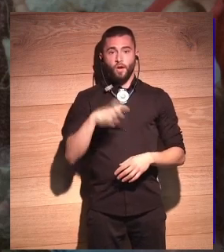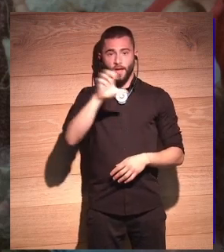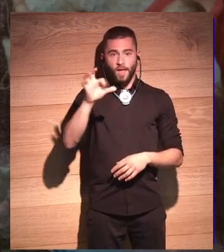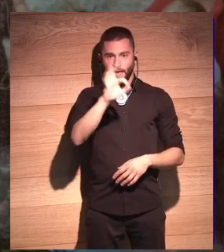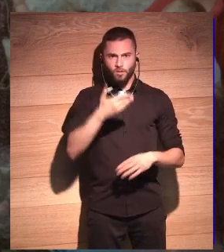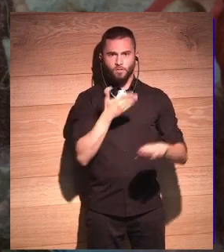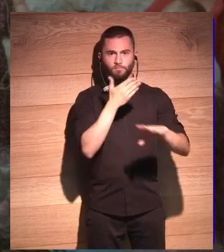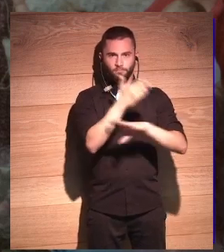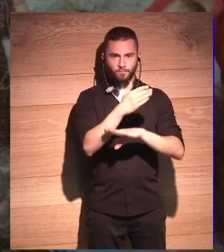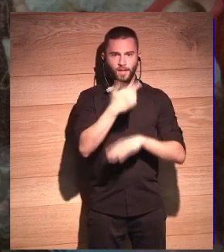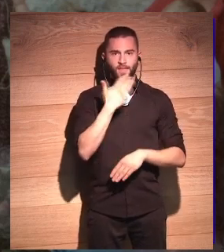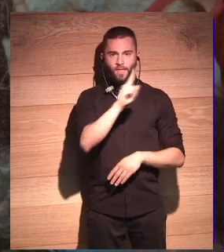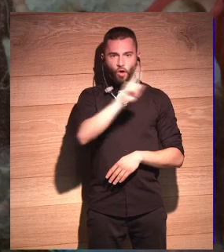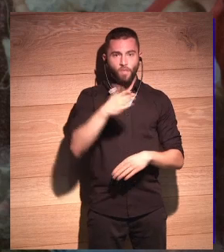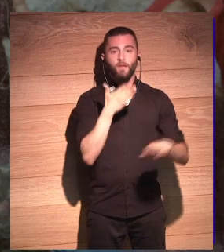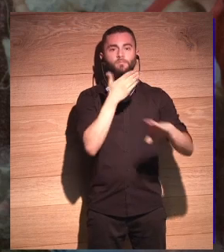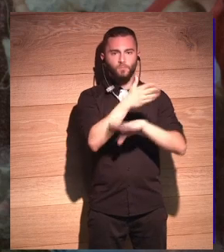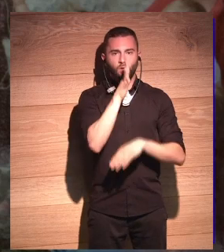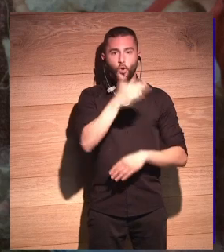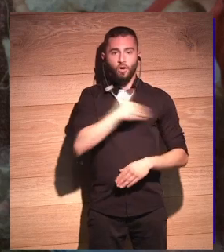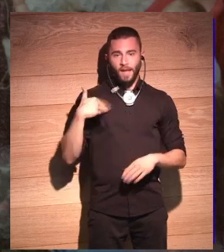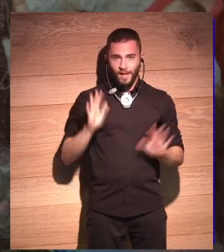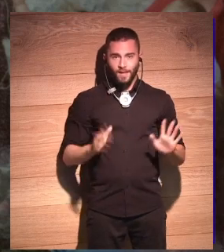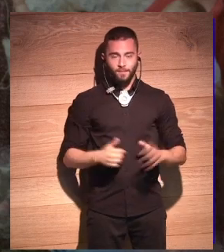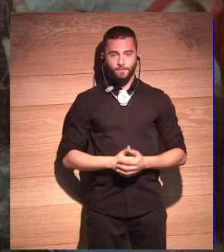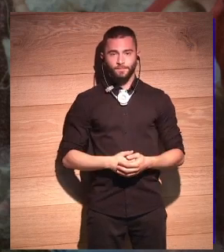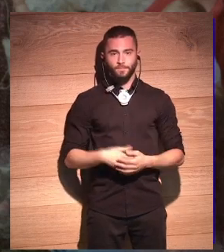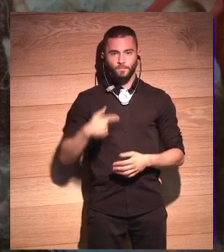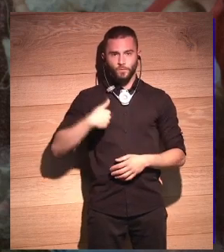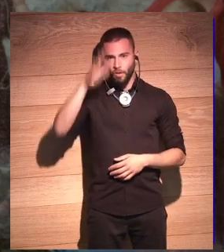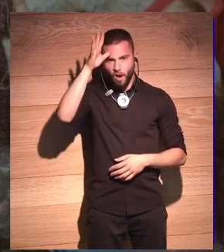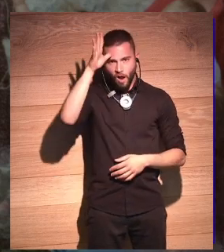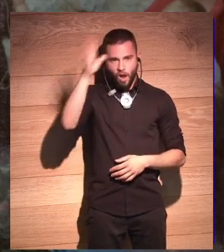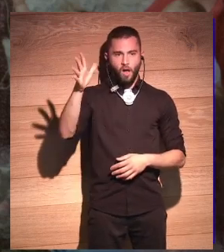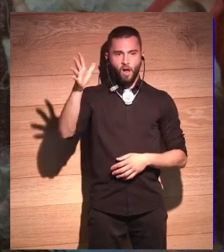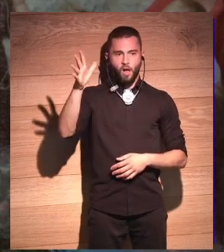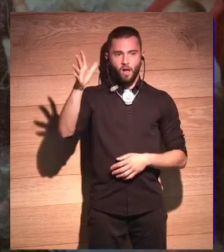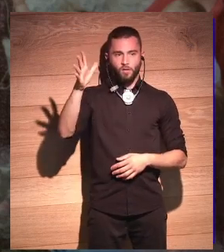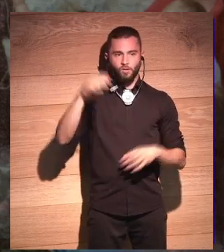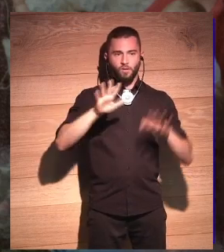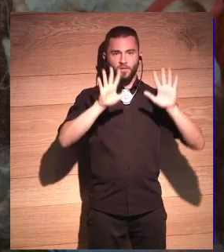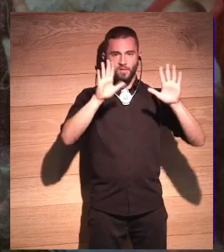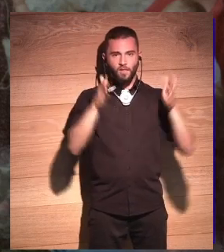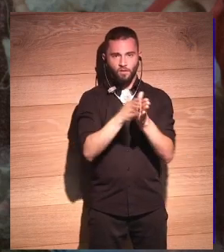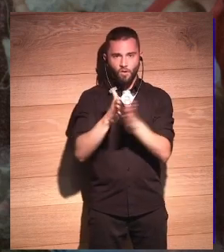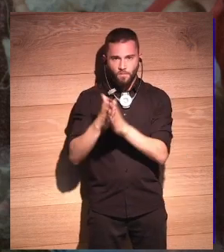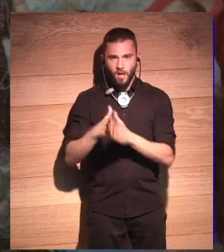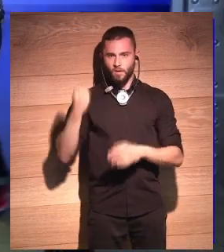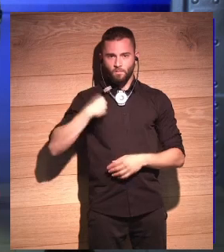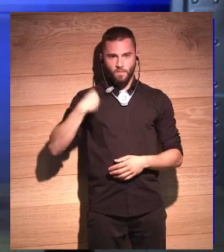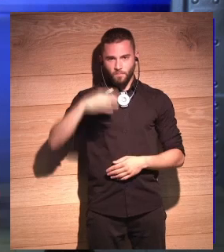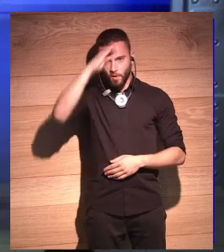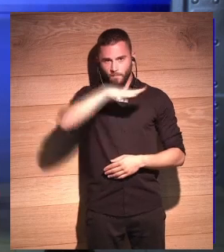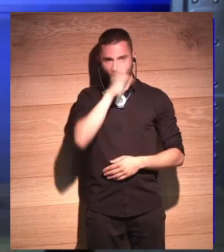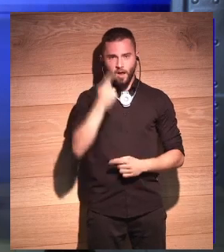only seeing these like 10 kids and some associated parents. I wanted a little bit